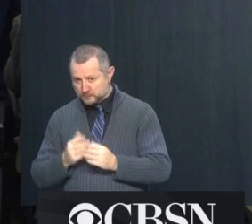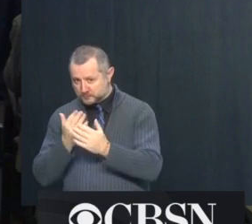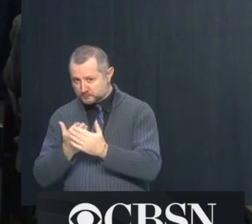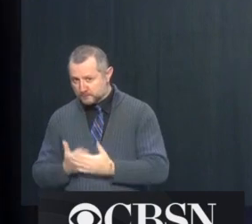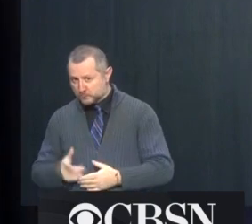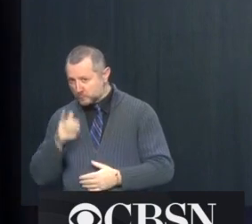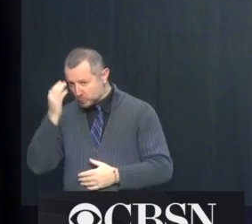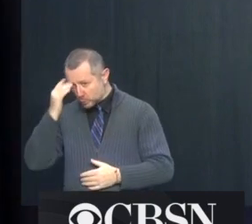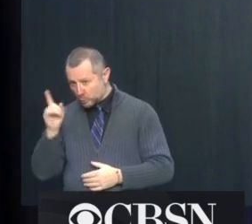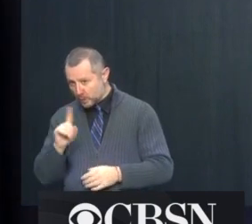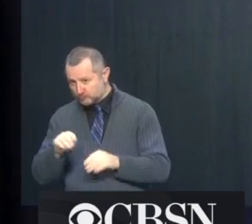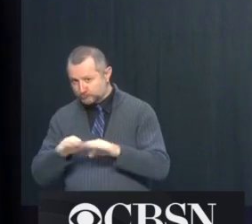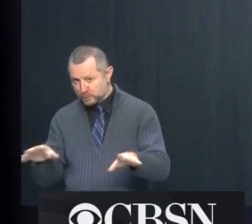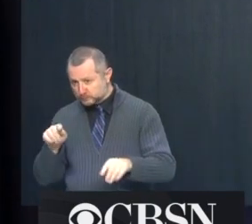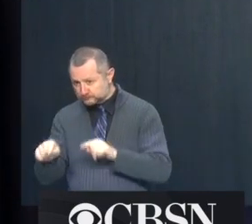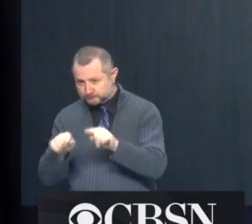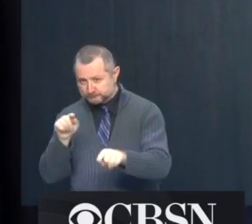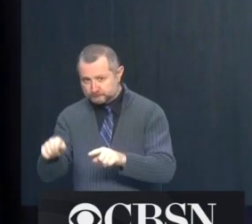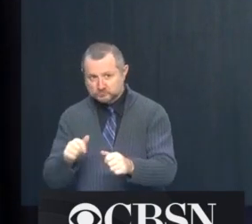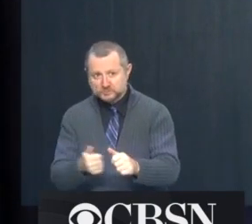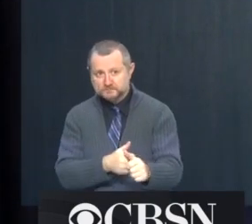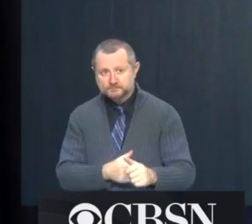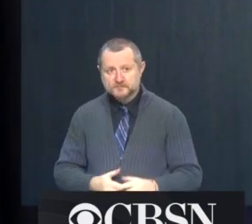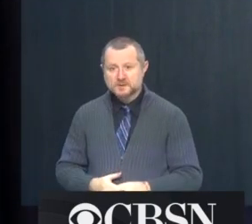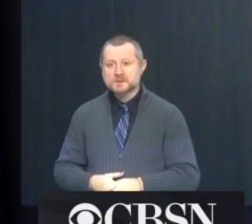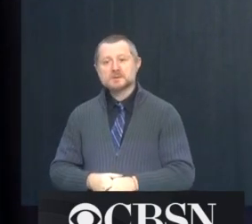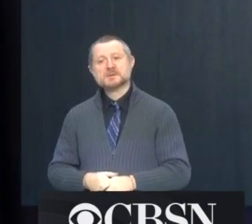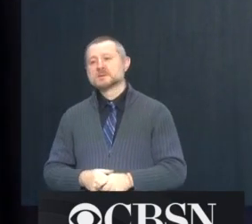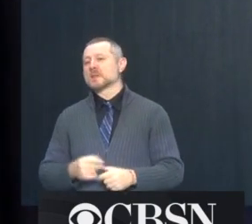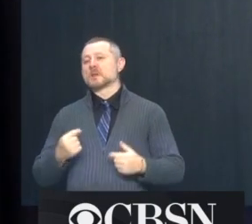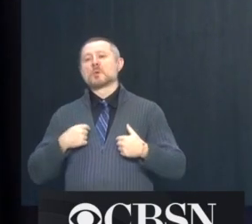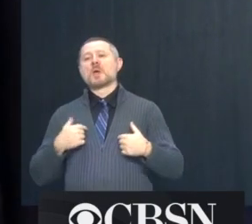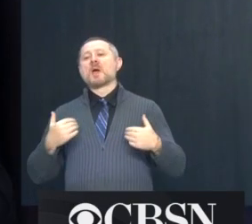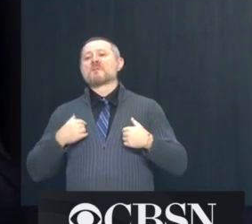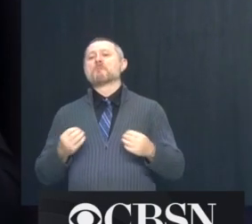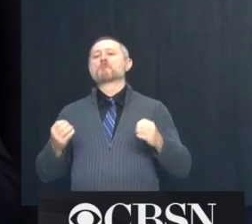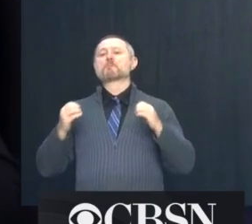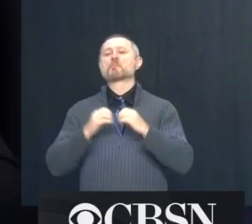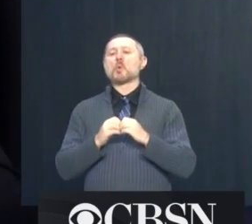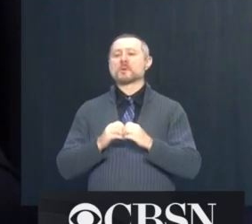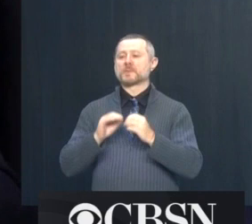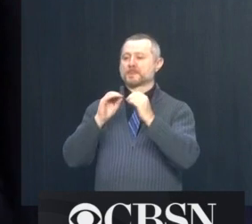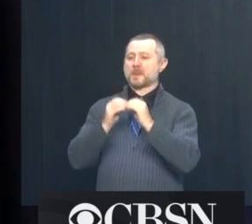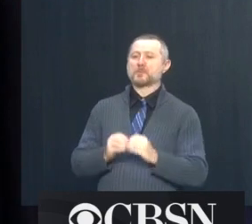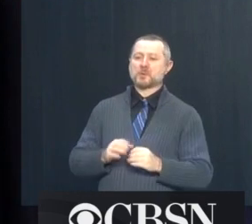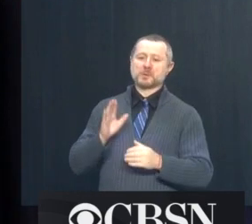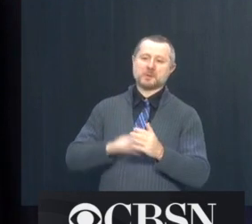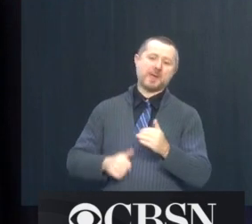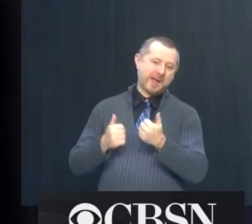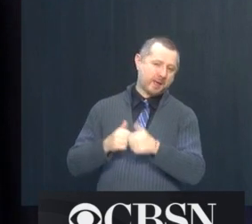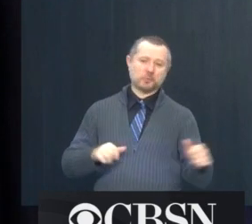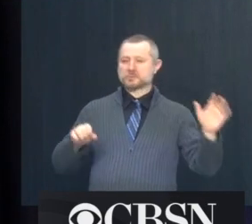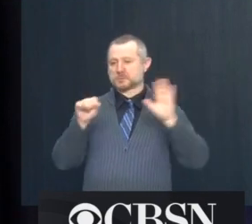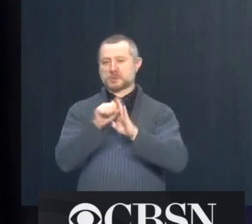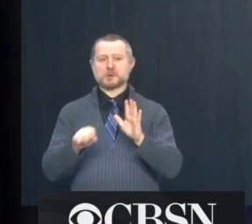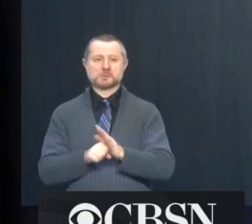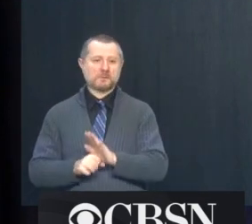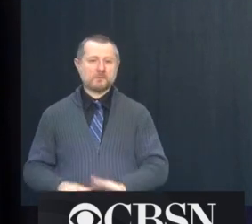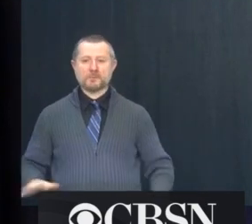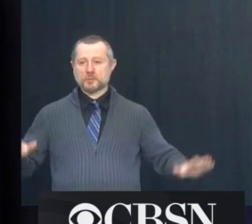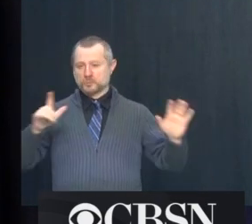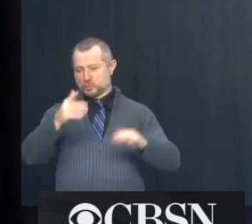the most? We have more data than any state in the United States of America. That you